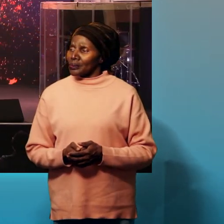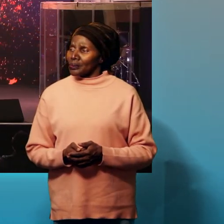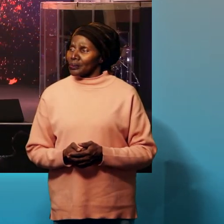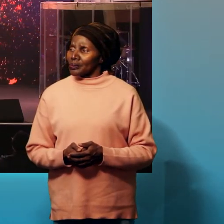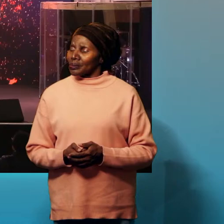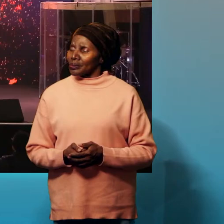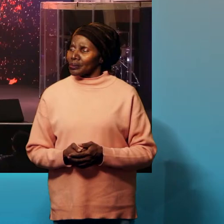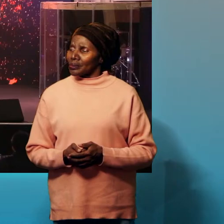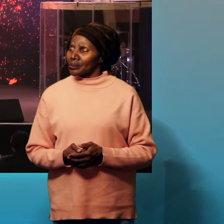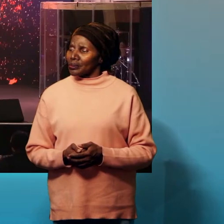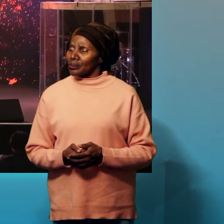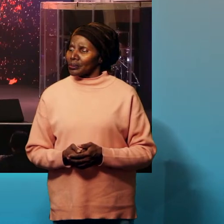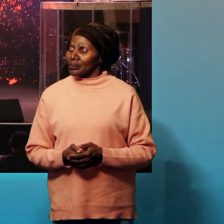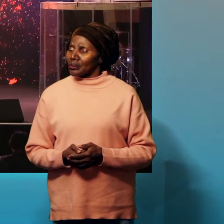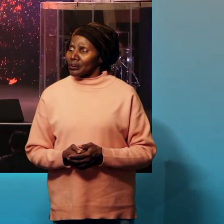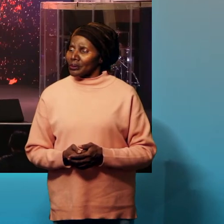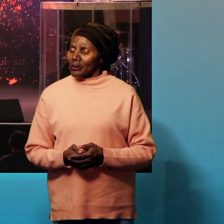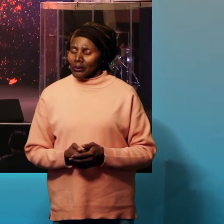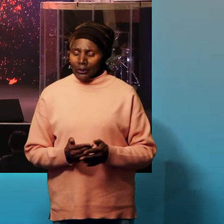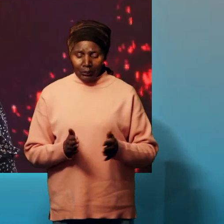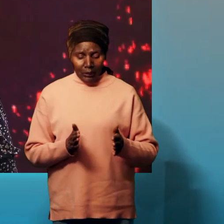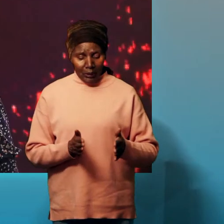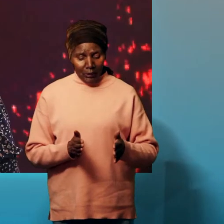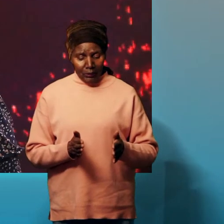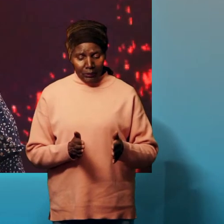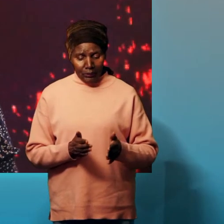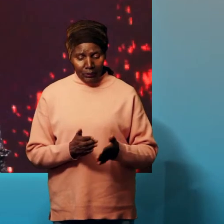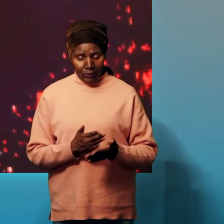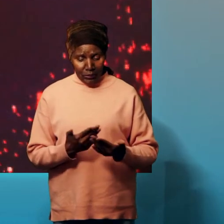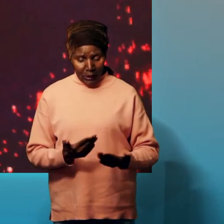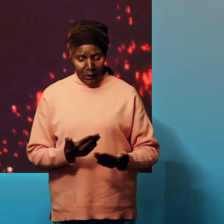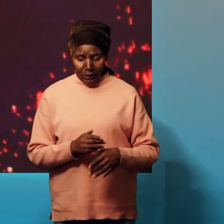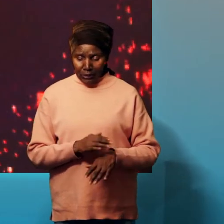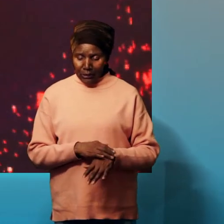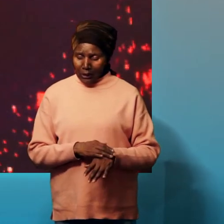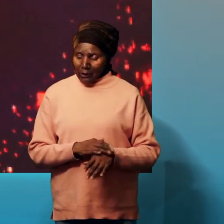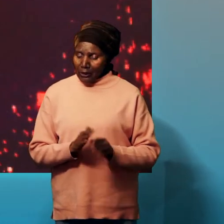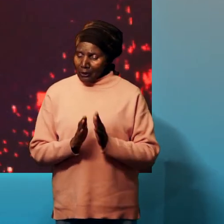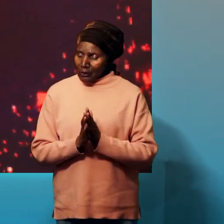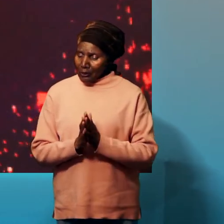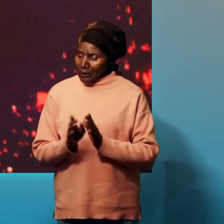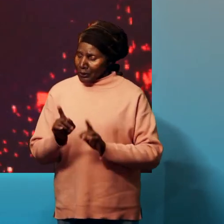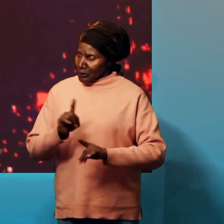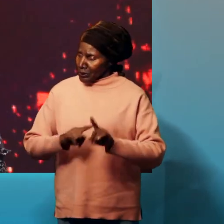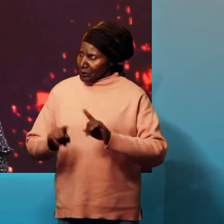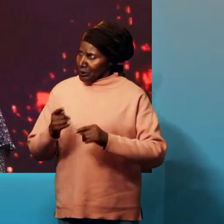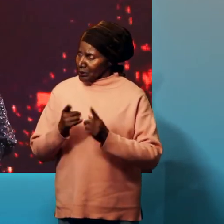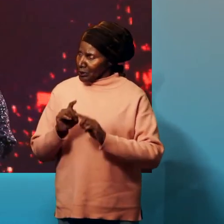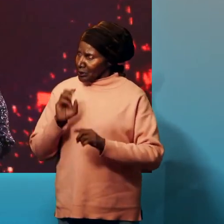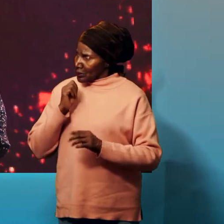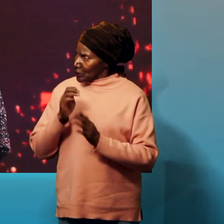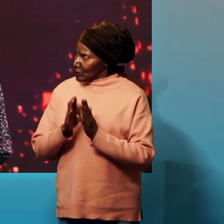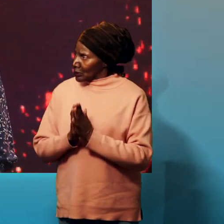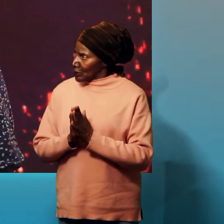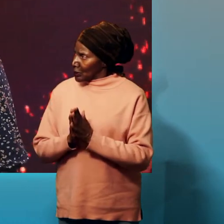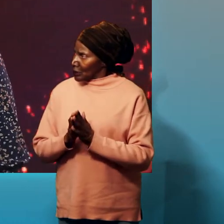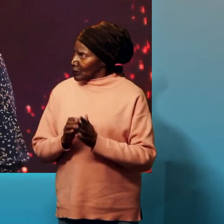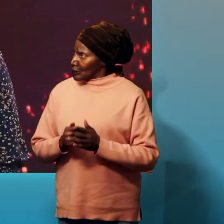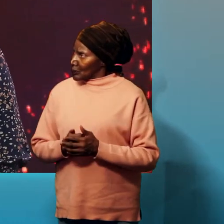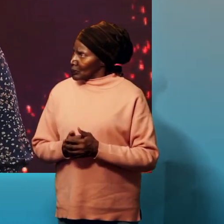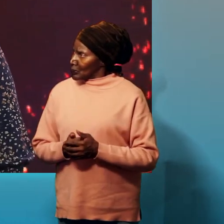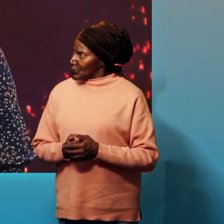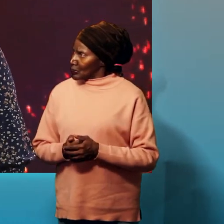a section of the prayer meeting where we're going to pray. Some of us are going to minister to